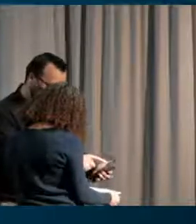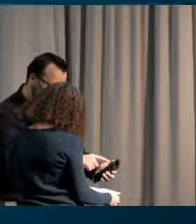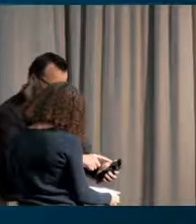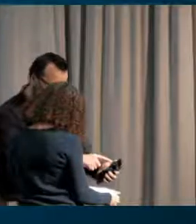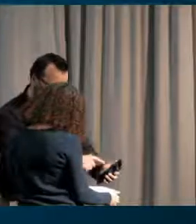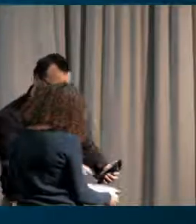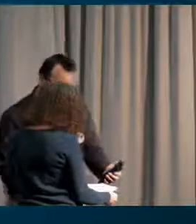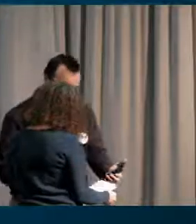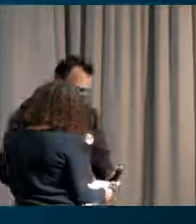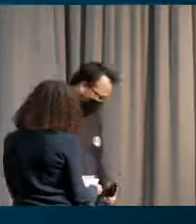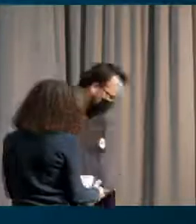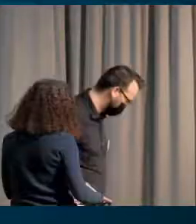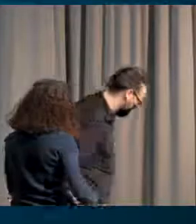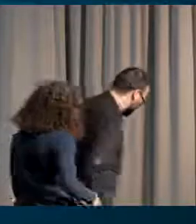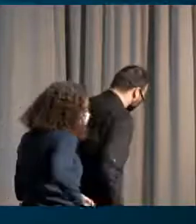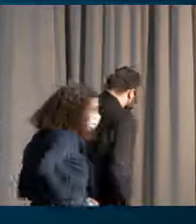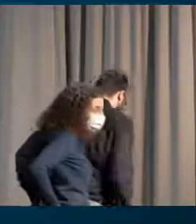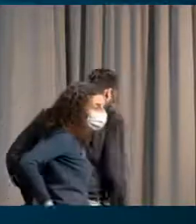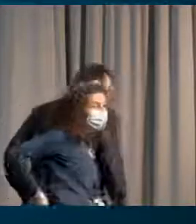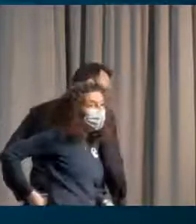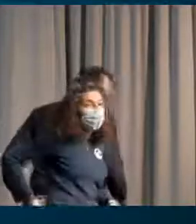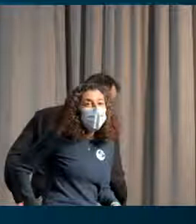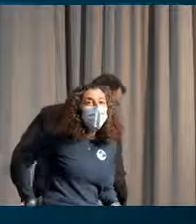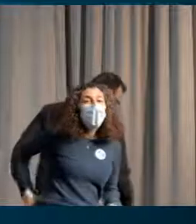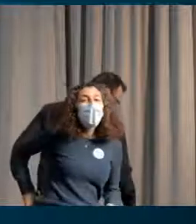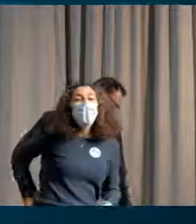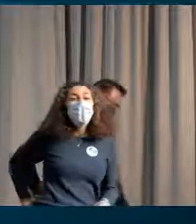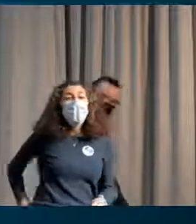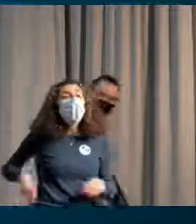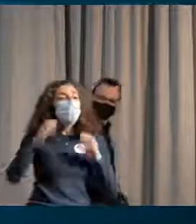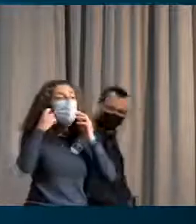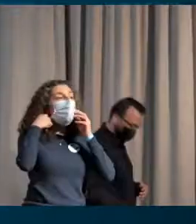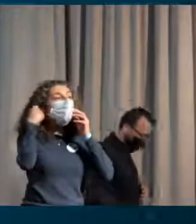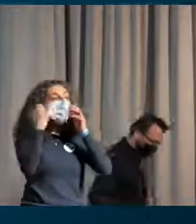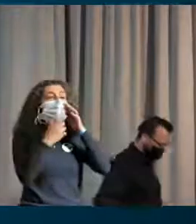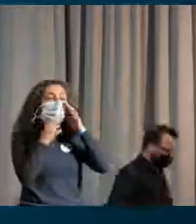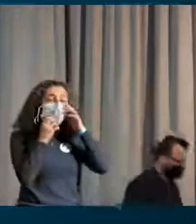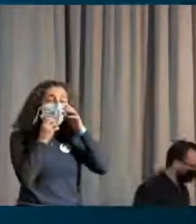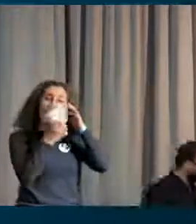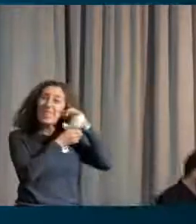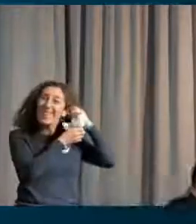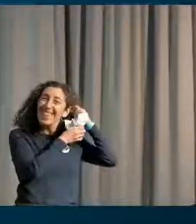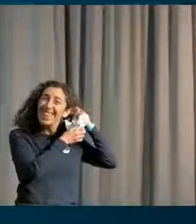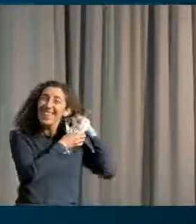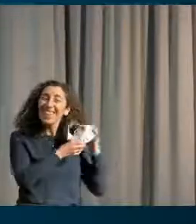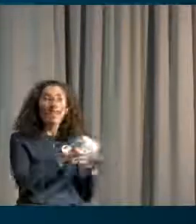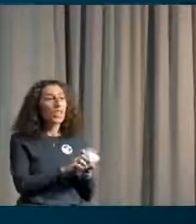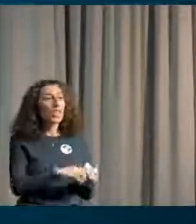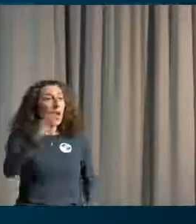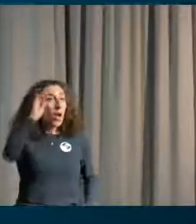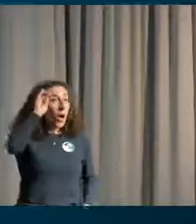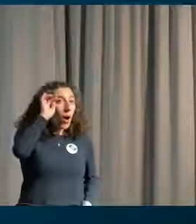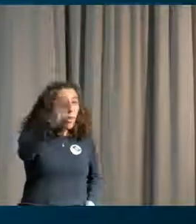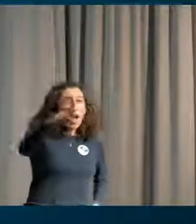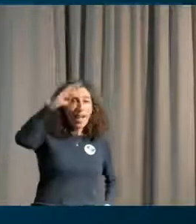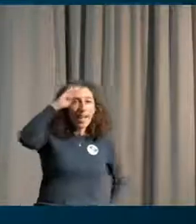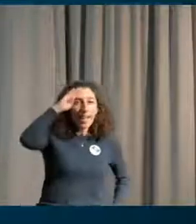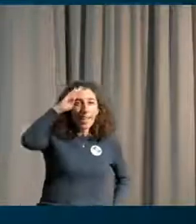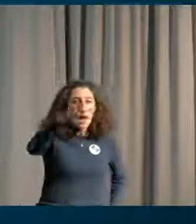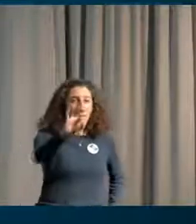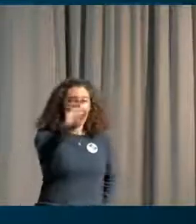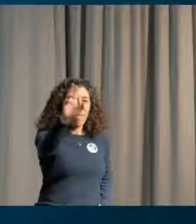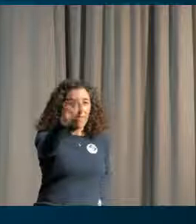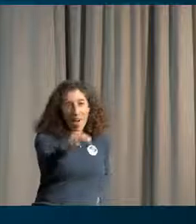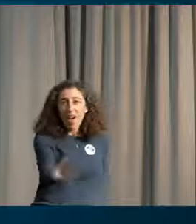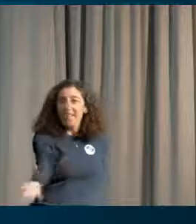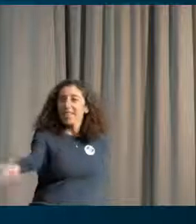All right, everyone. Come on over here to the stage. Come on over. Are we having fun so far? Oh,